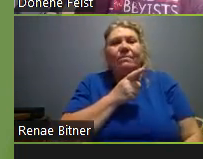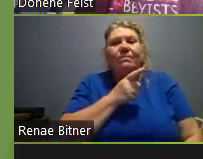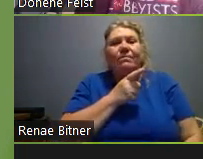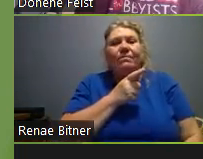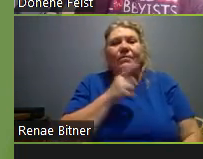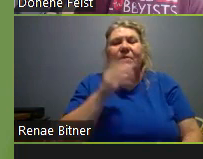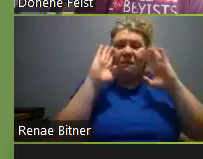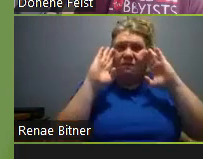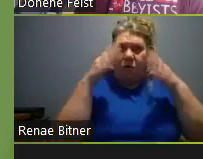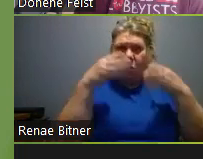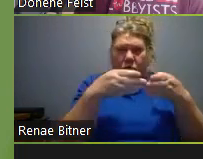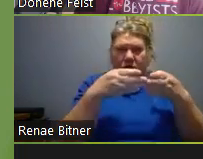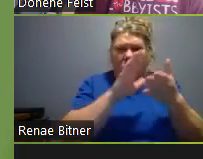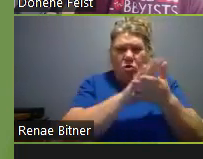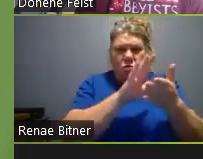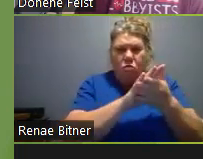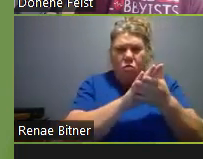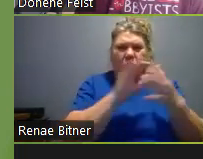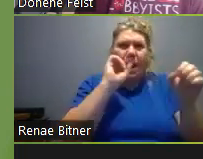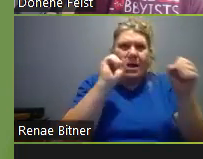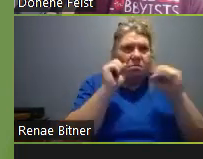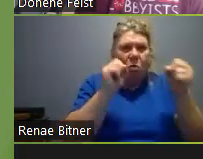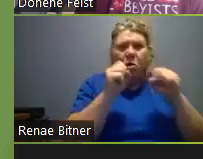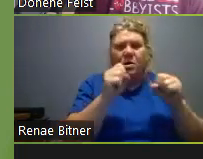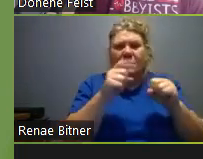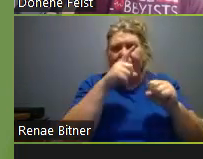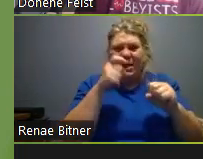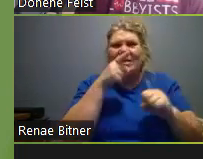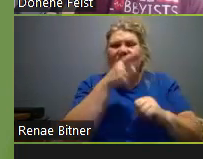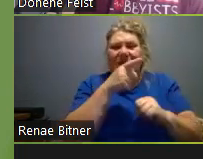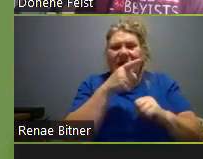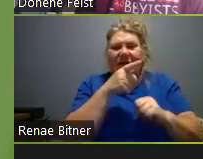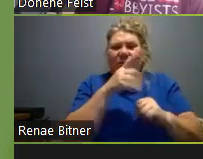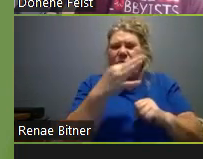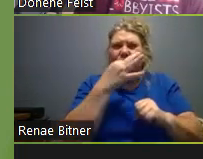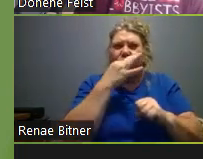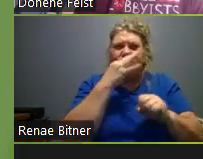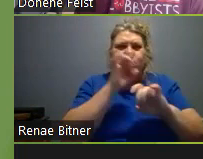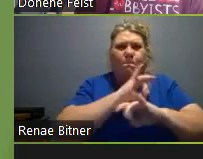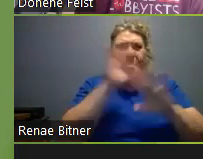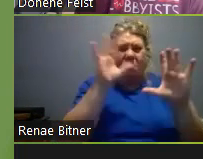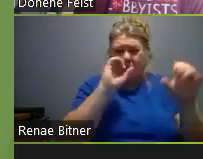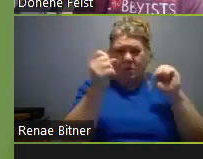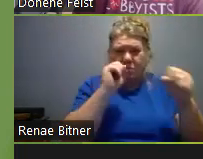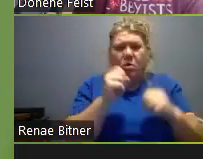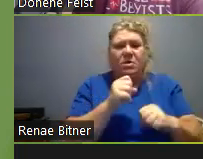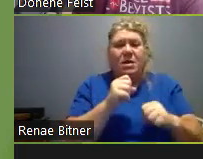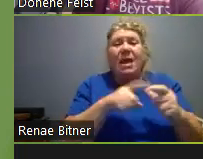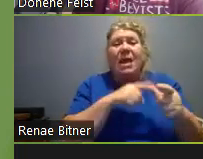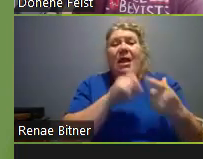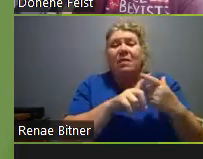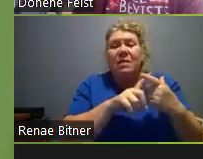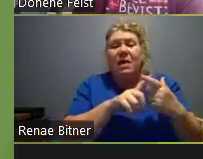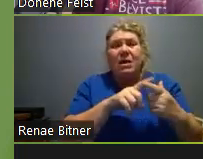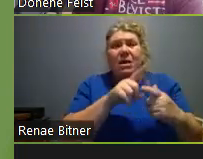focused a lot in school on sports because he was excellent at sports. And then he went on